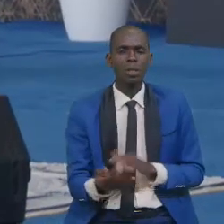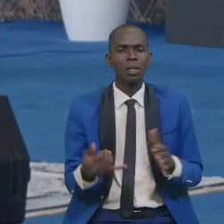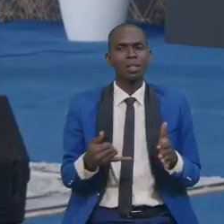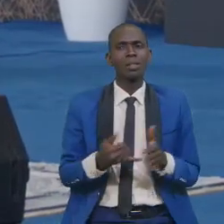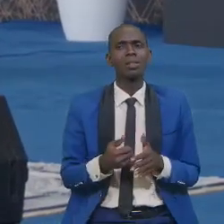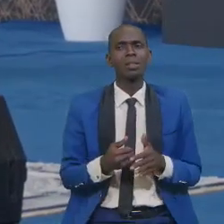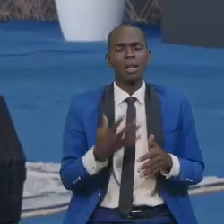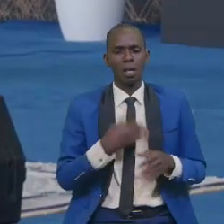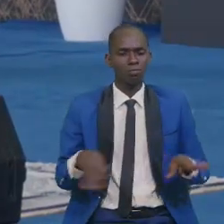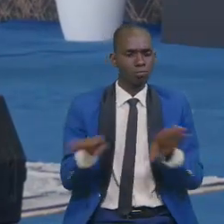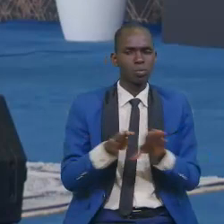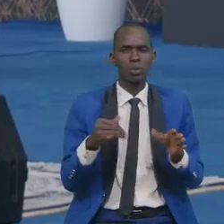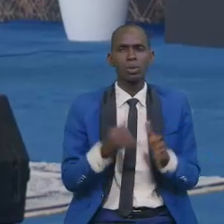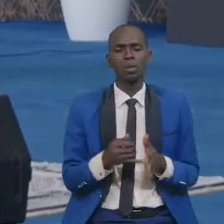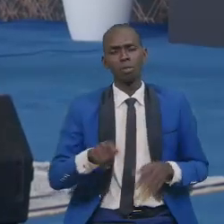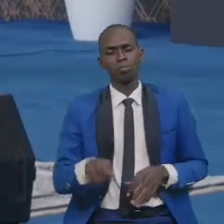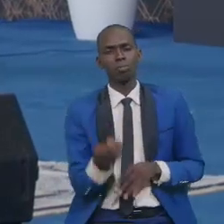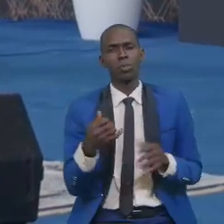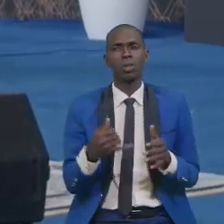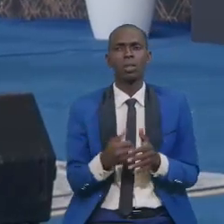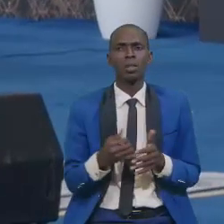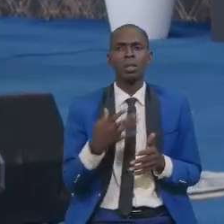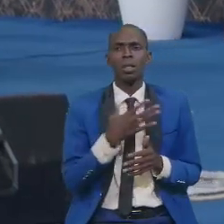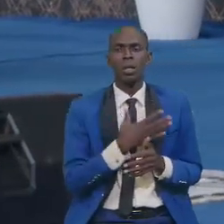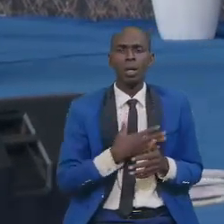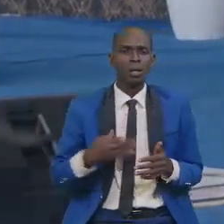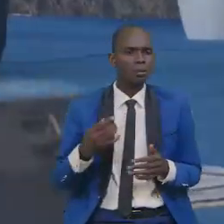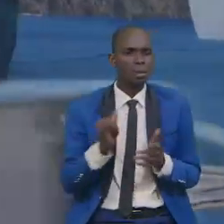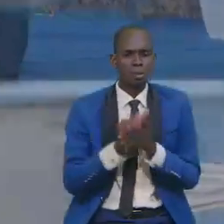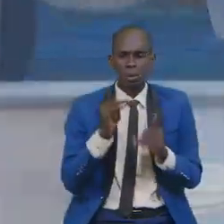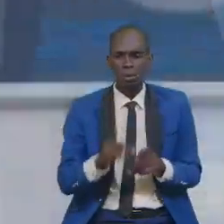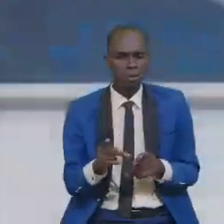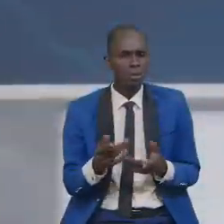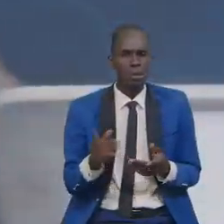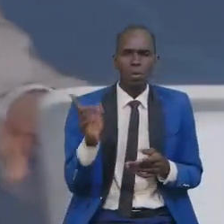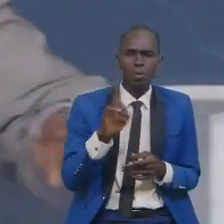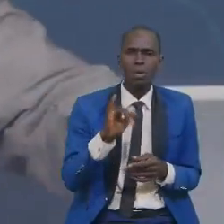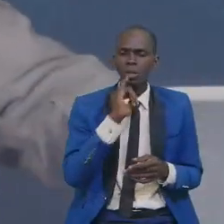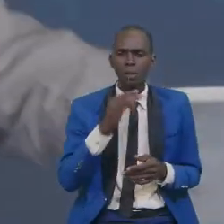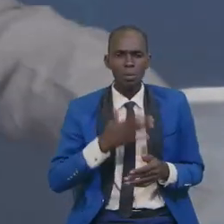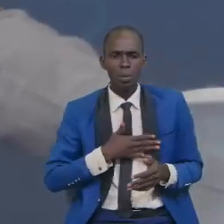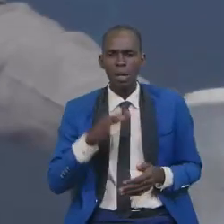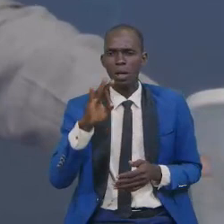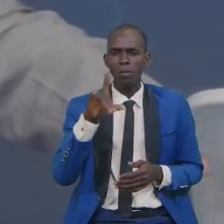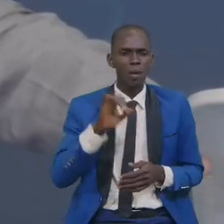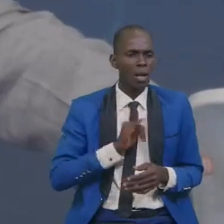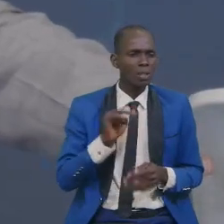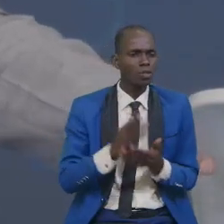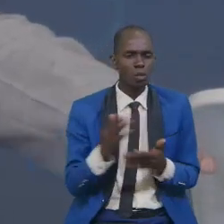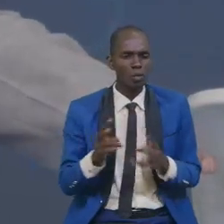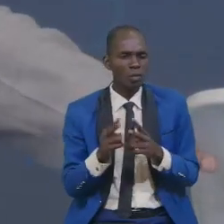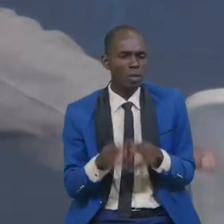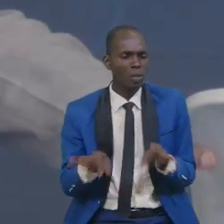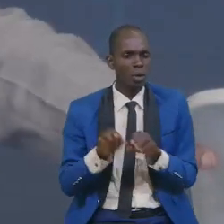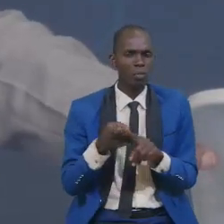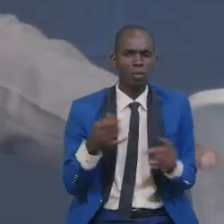and the drug there and you lock it up and what is my file where is my file I need this something urgently and